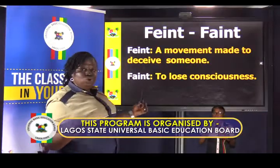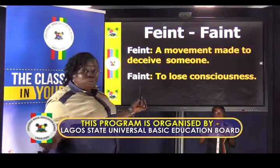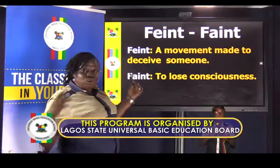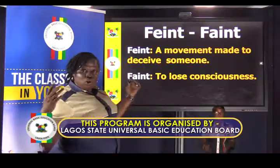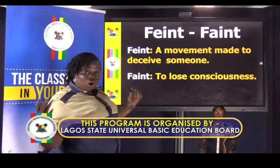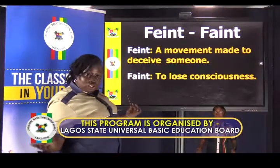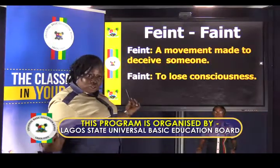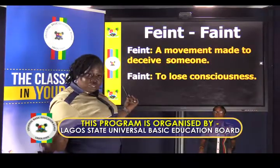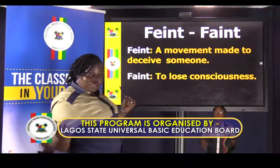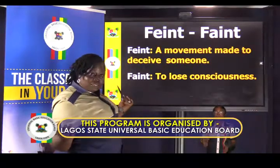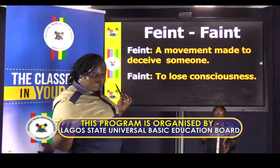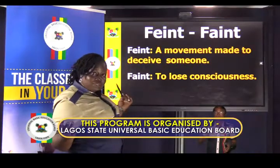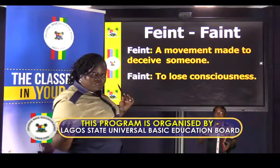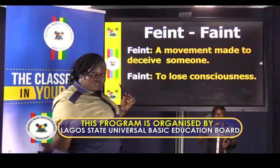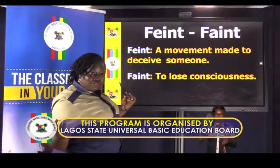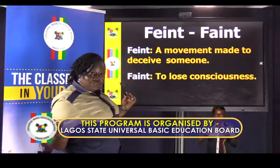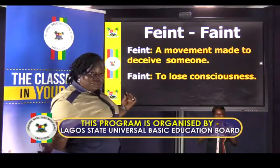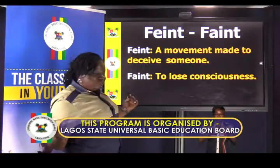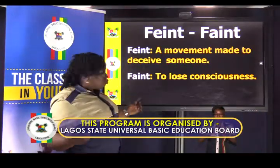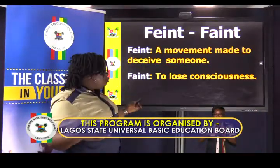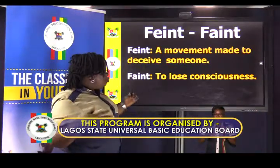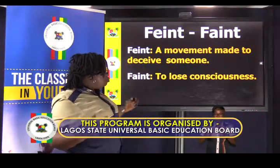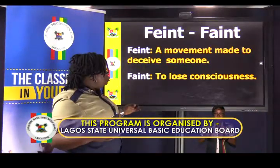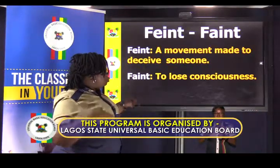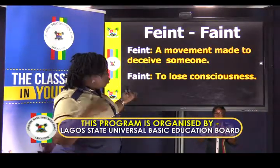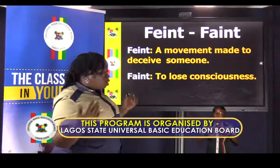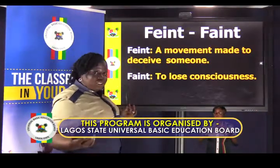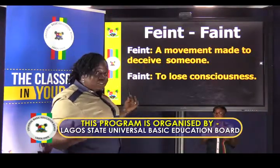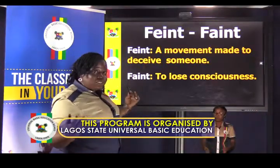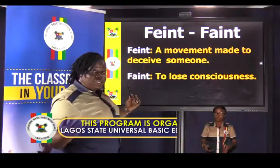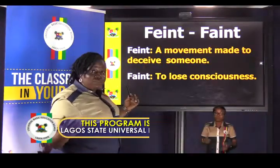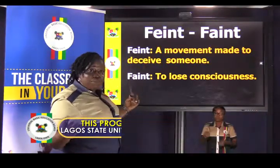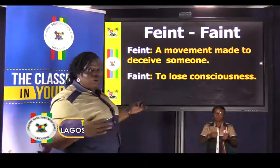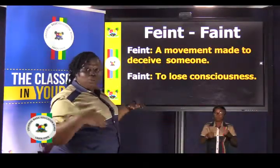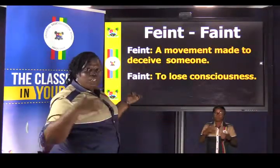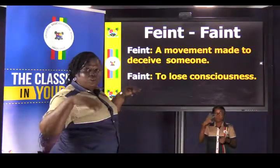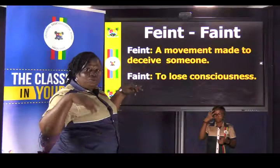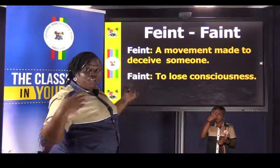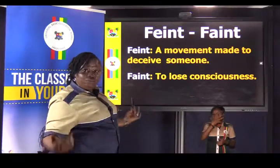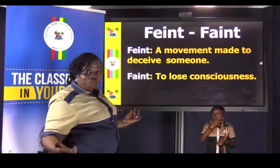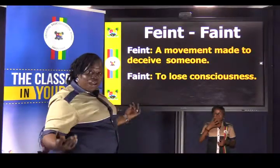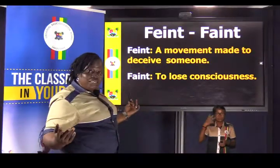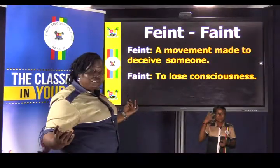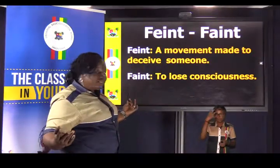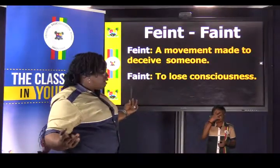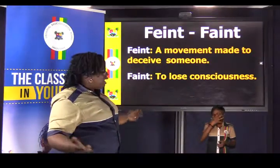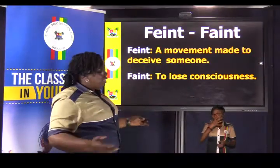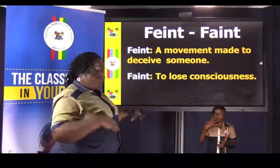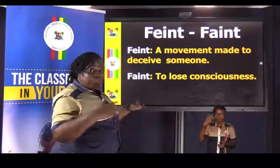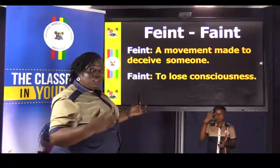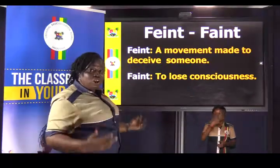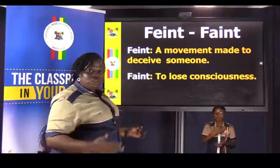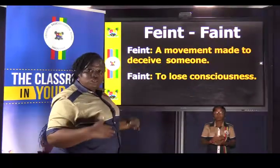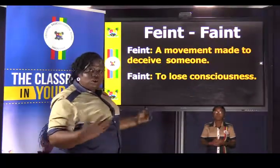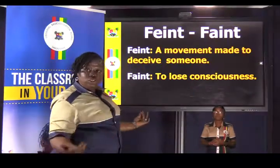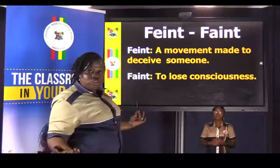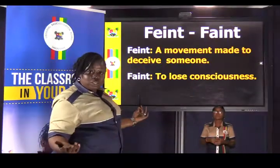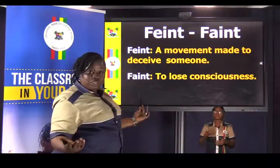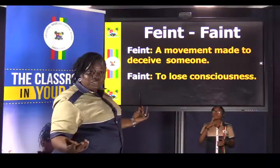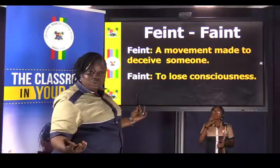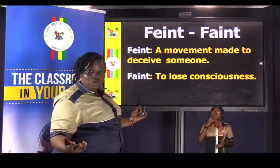to lose consciousness. To lose consciousness. Maybe someone is not feeling fine and the person